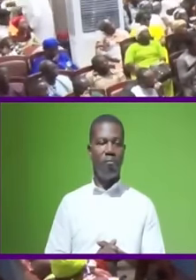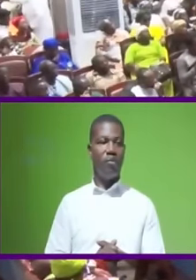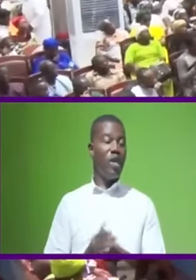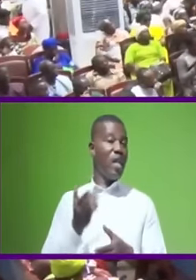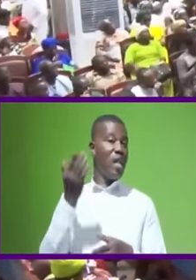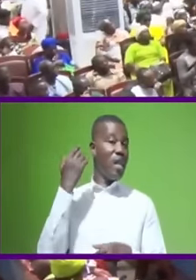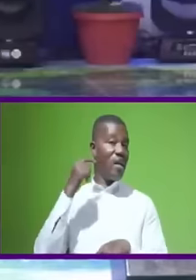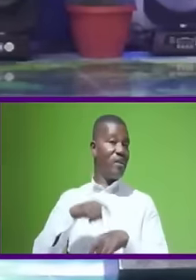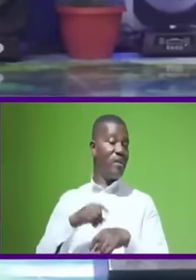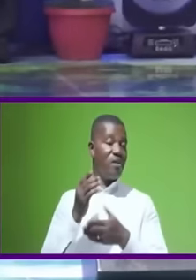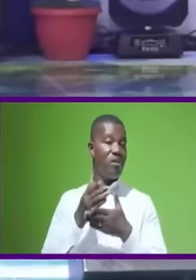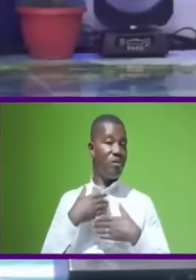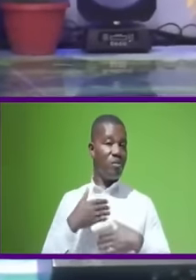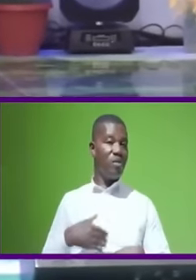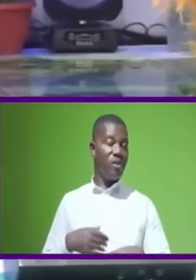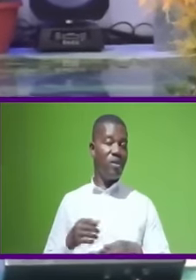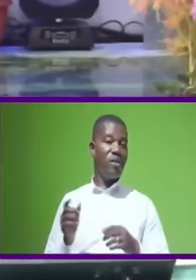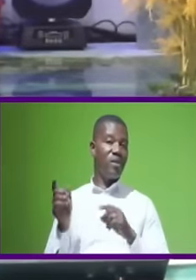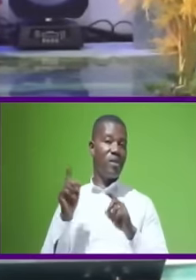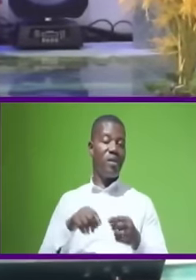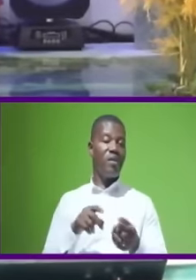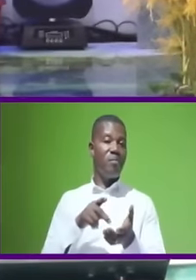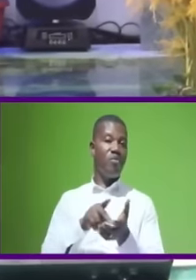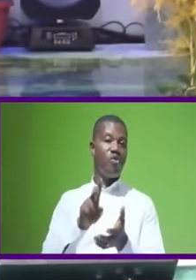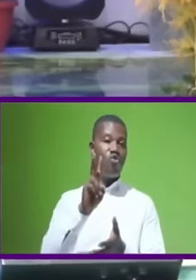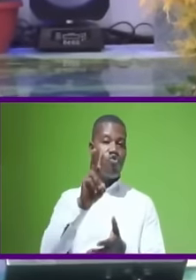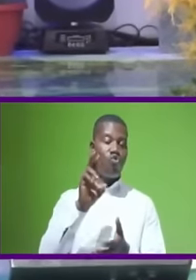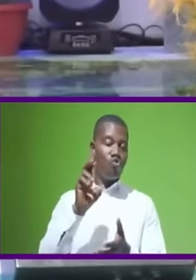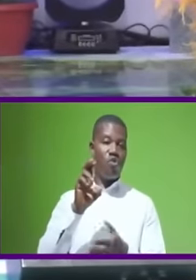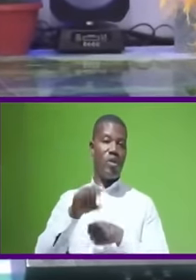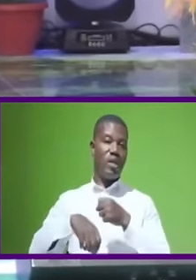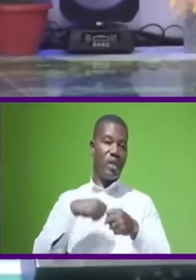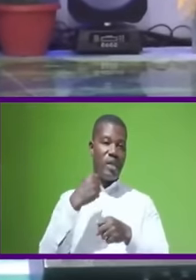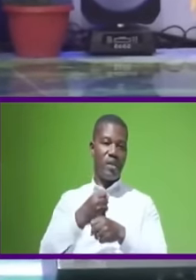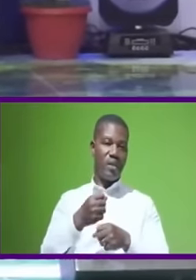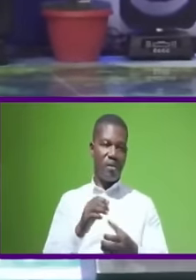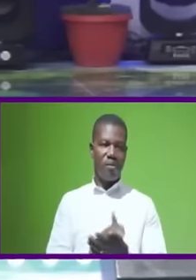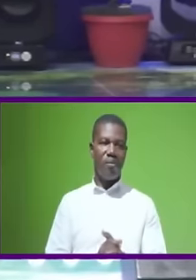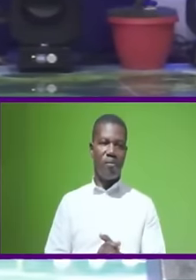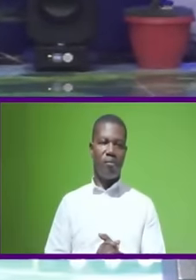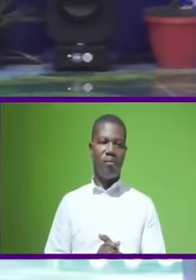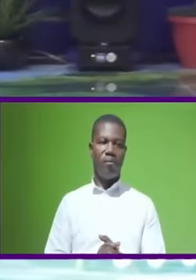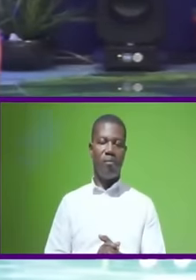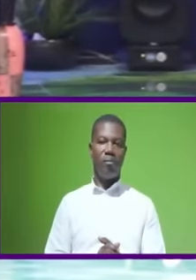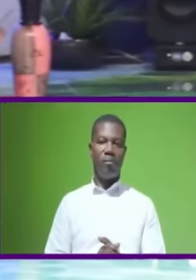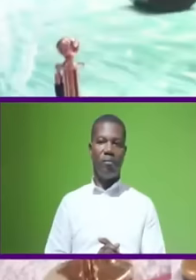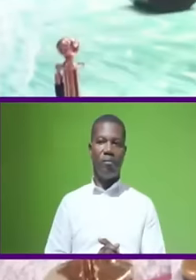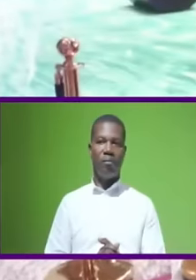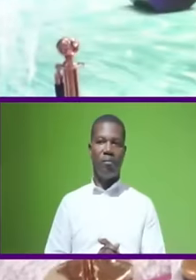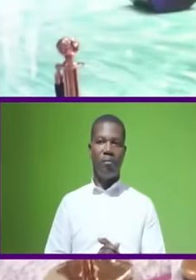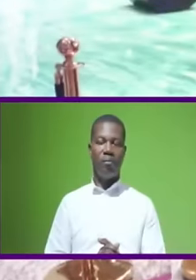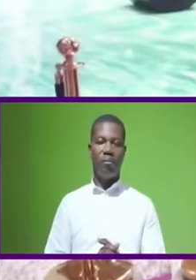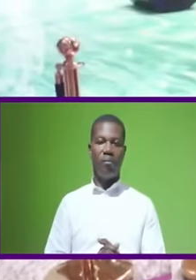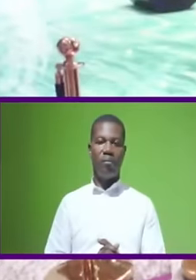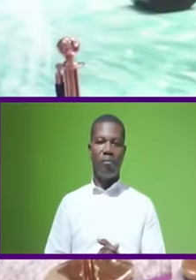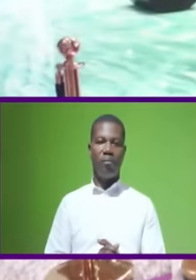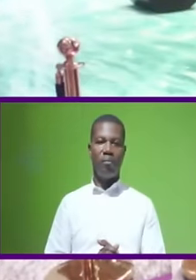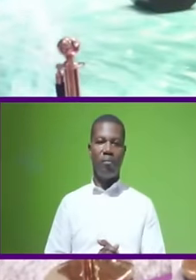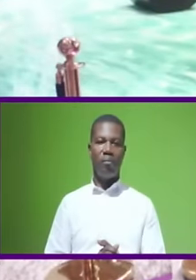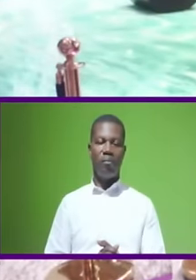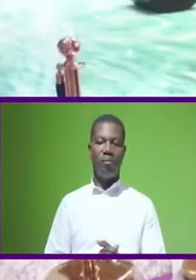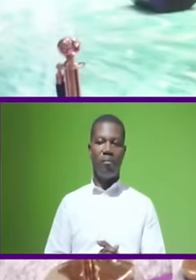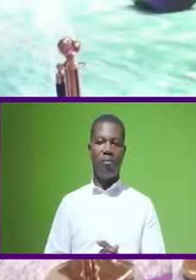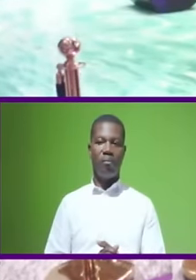Nano bia beg na wetia 2 years. The other day, one person came and paid 2 years arrears of what